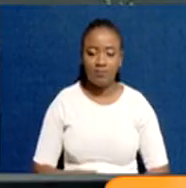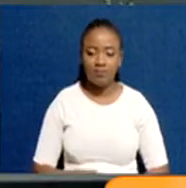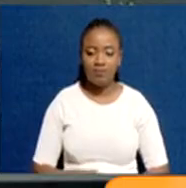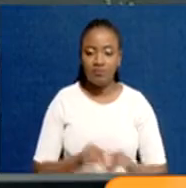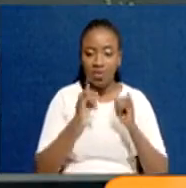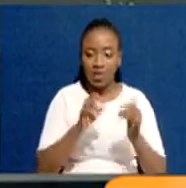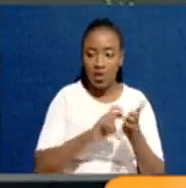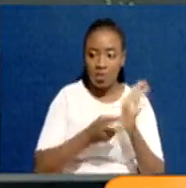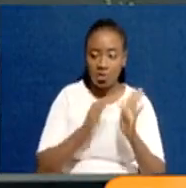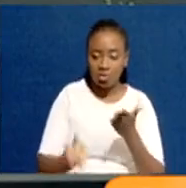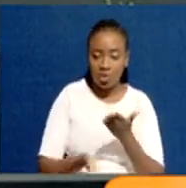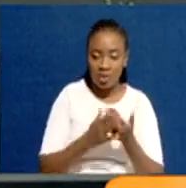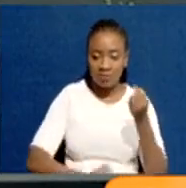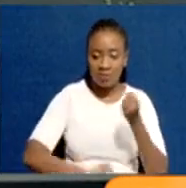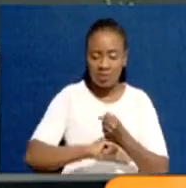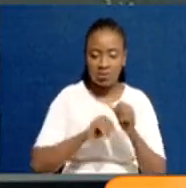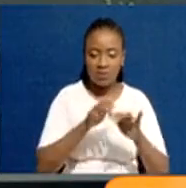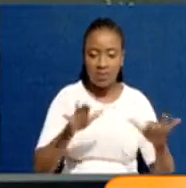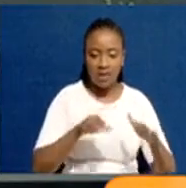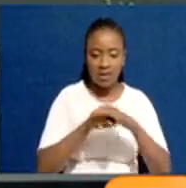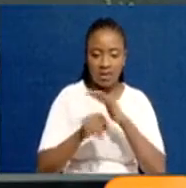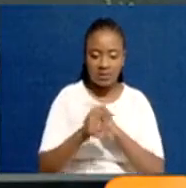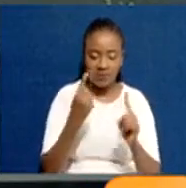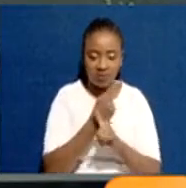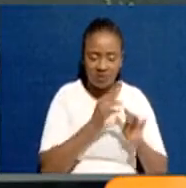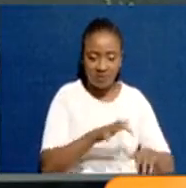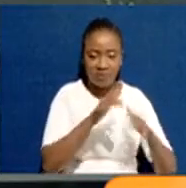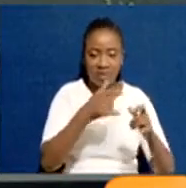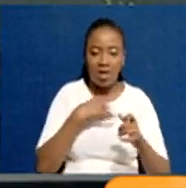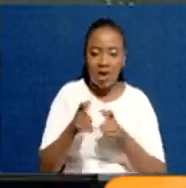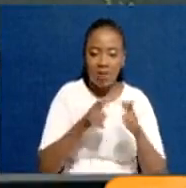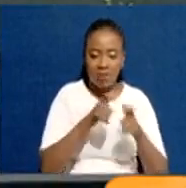A new project to help improve market access for select crops by managing invasive